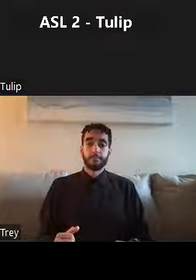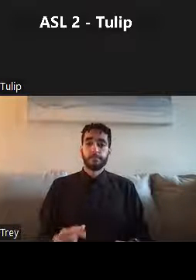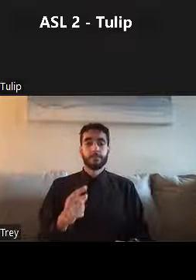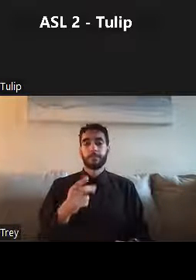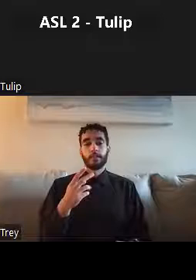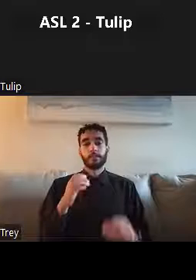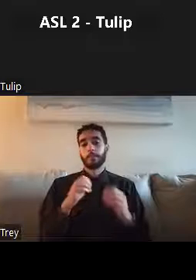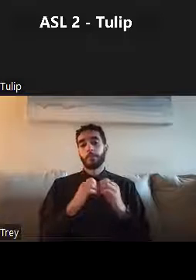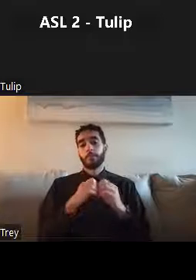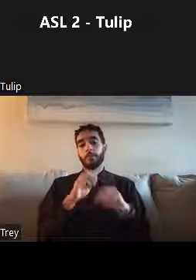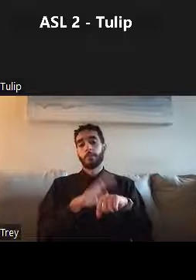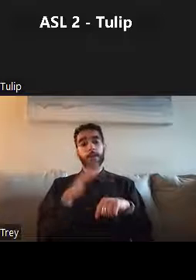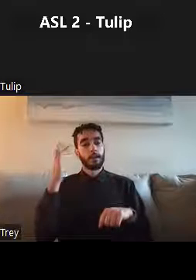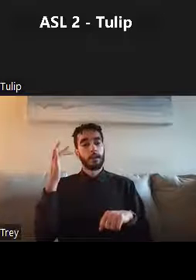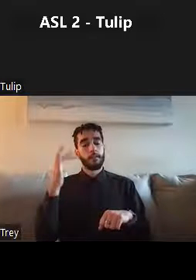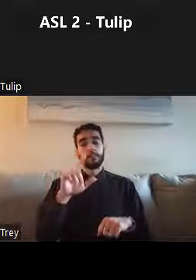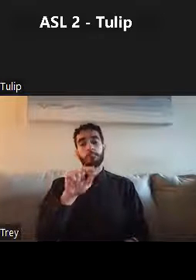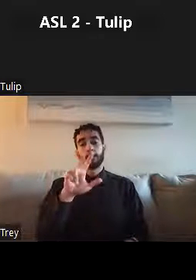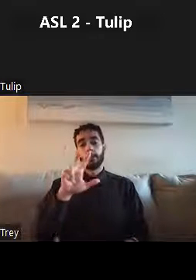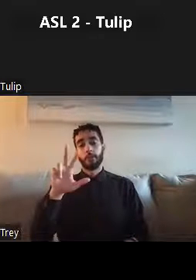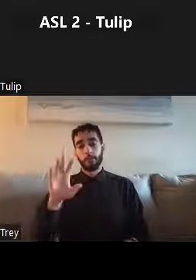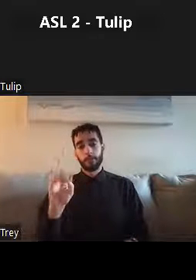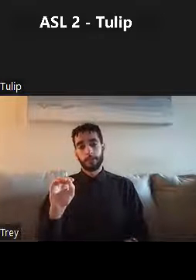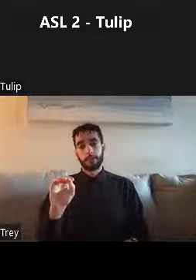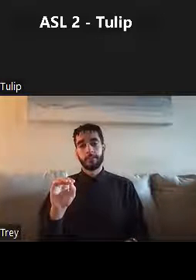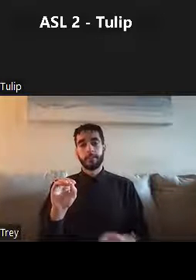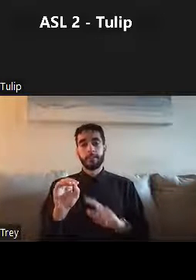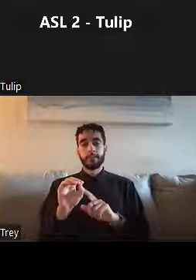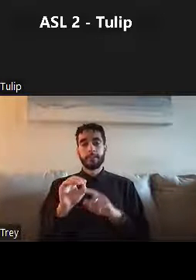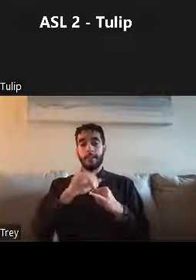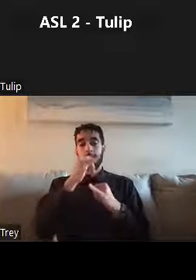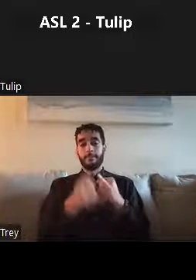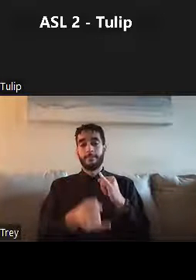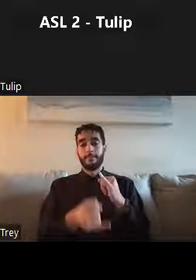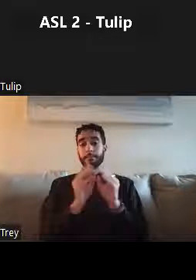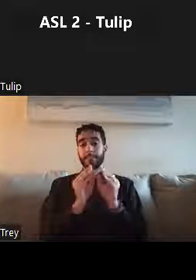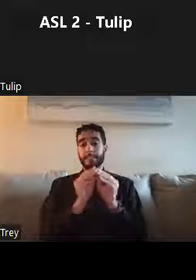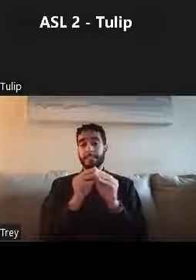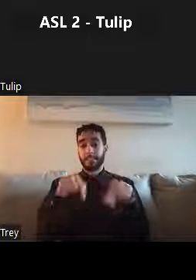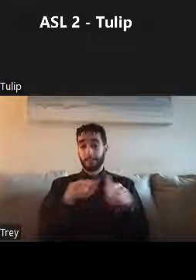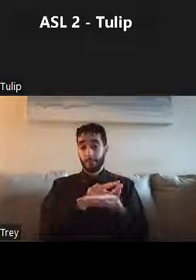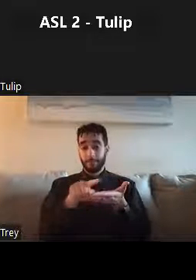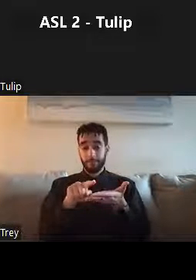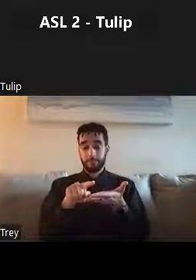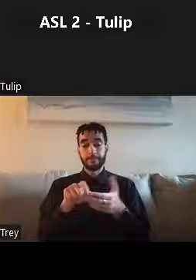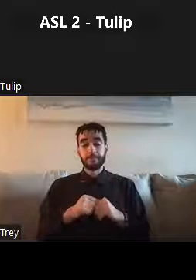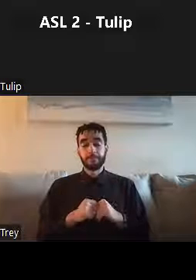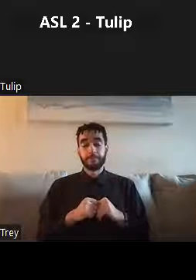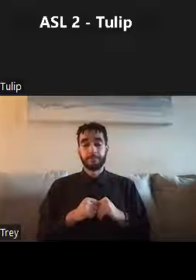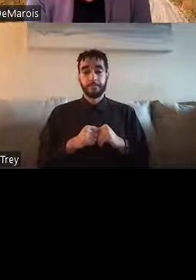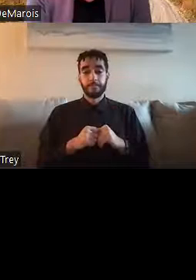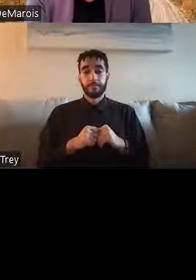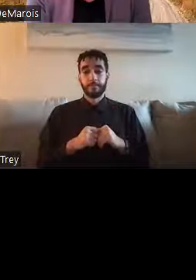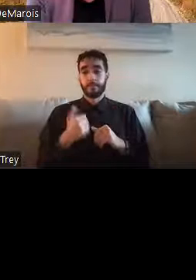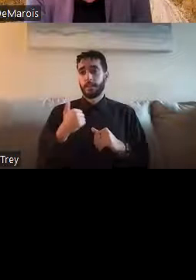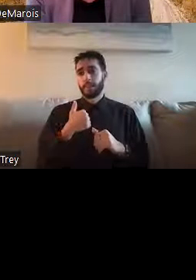on the California 2030 initiative. We just held our final steering committee meeting this week. And we have